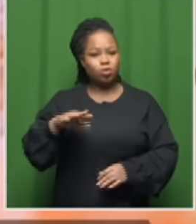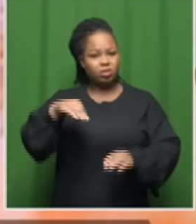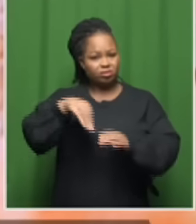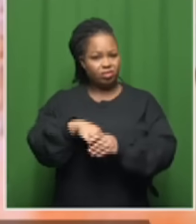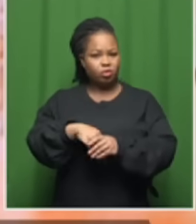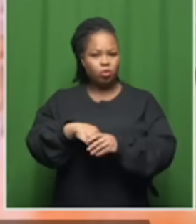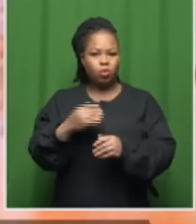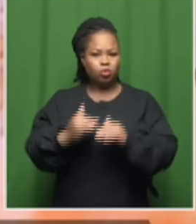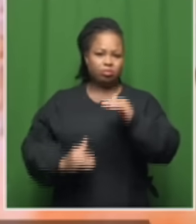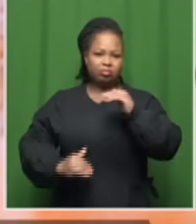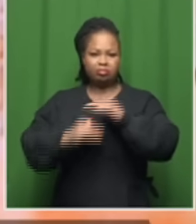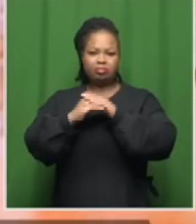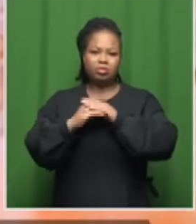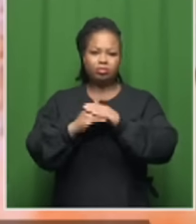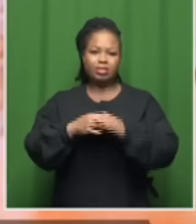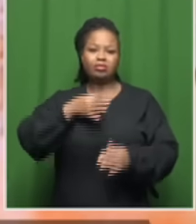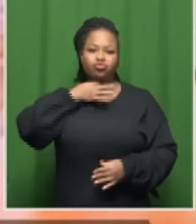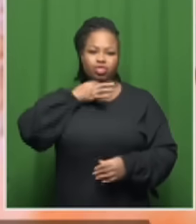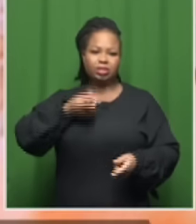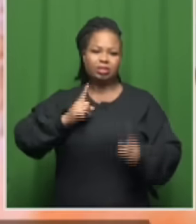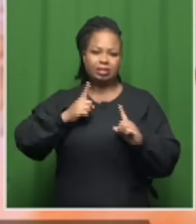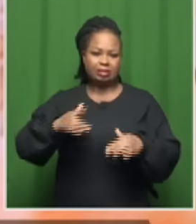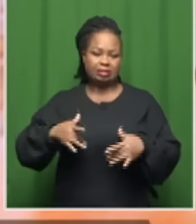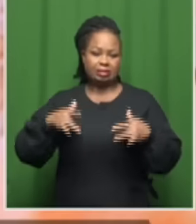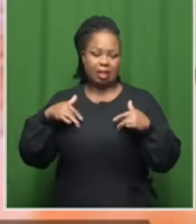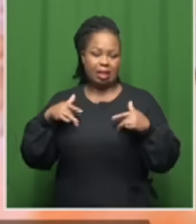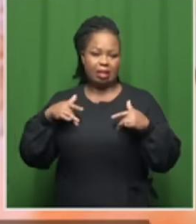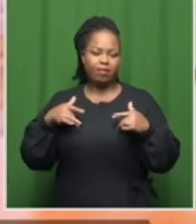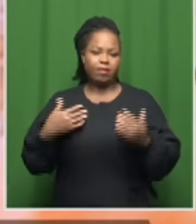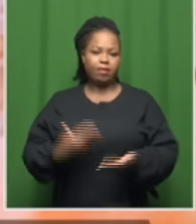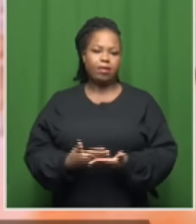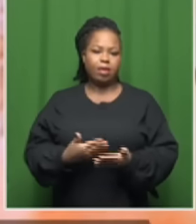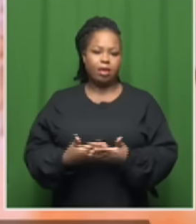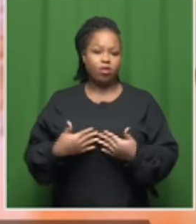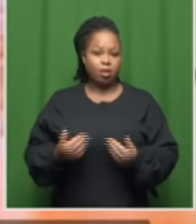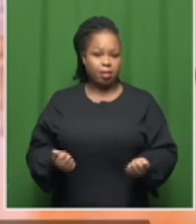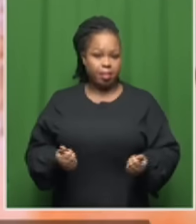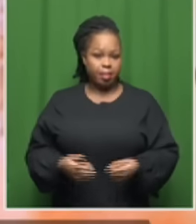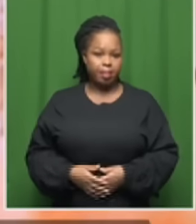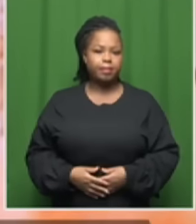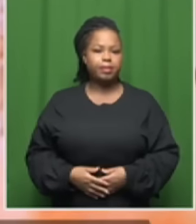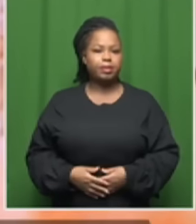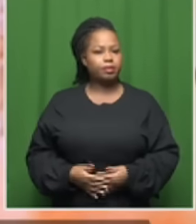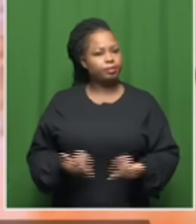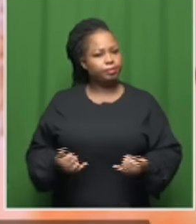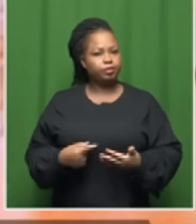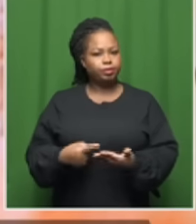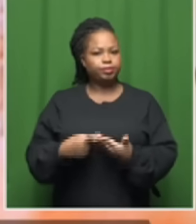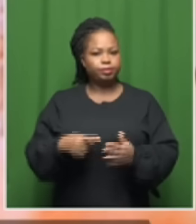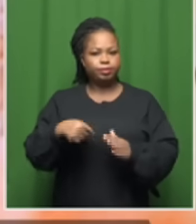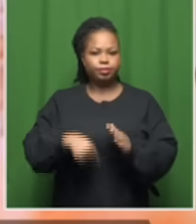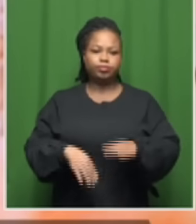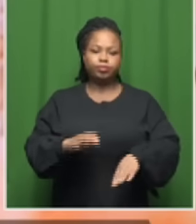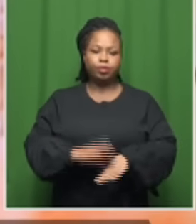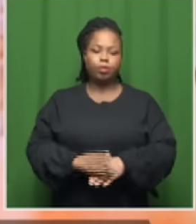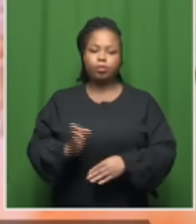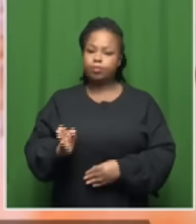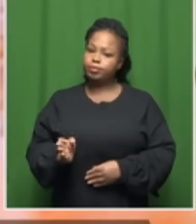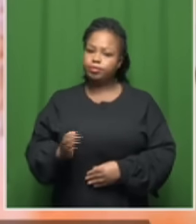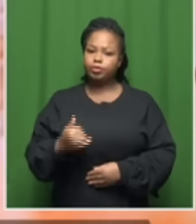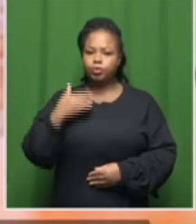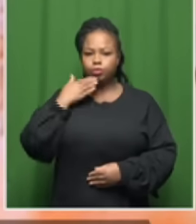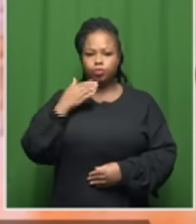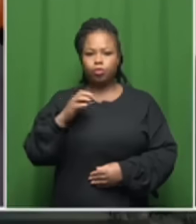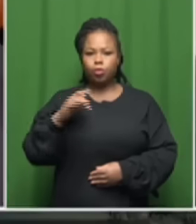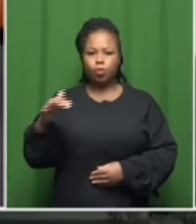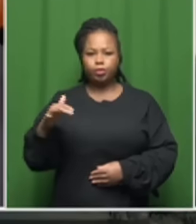acceptable thresholds, posing potential long-term health risks to humans. Well, to discuss this further, we are now joined by the